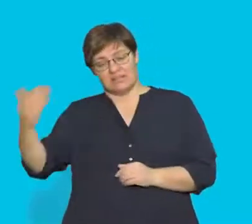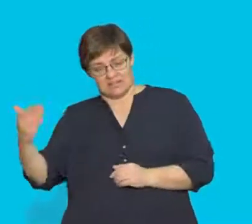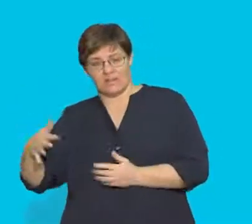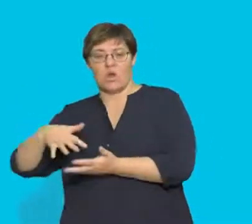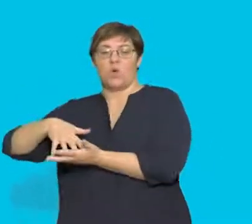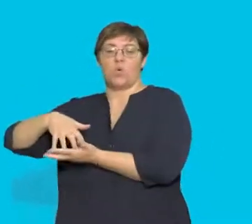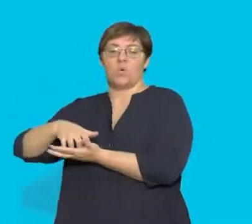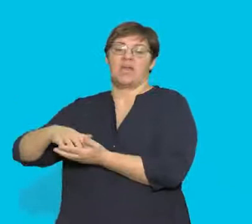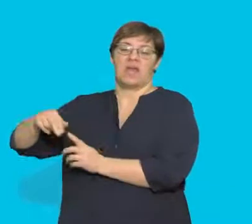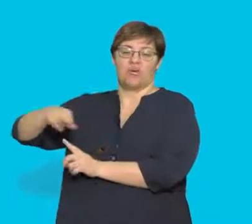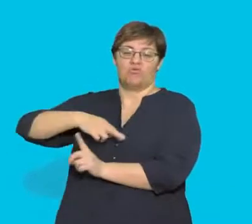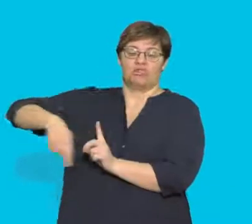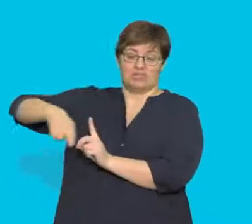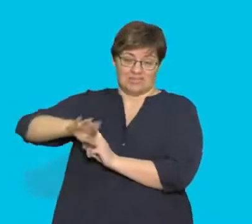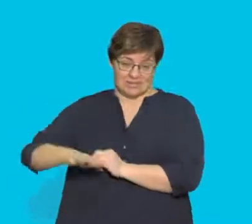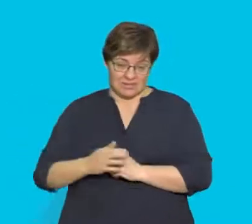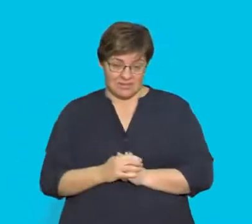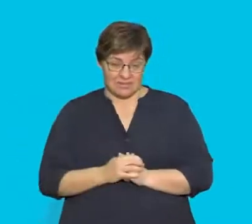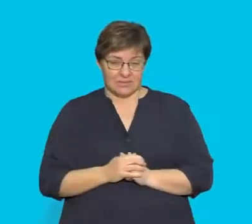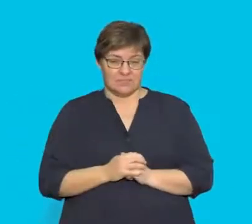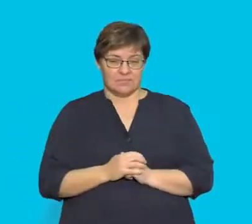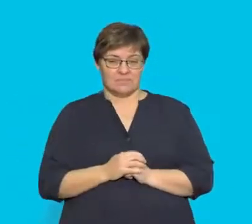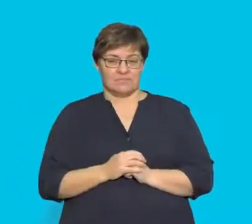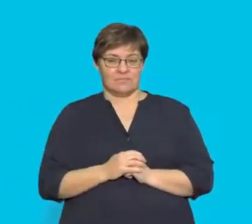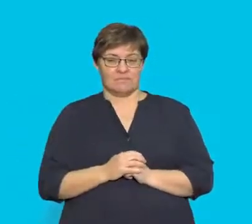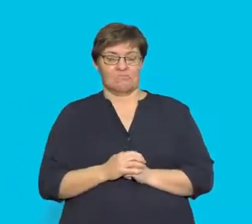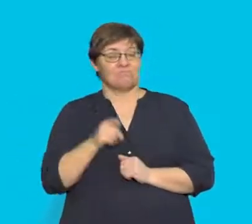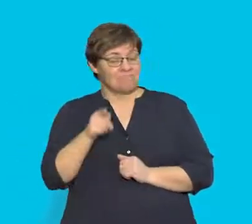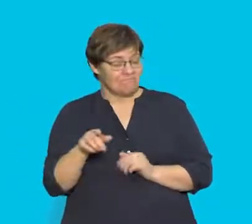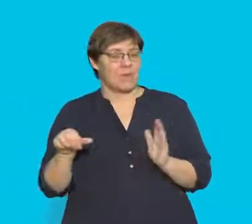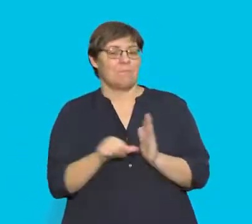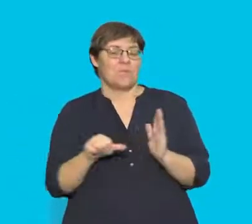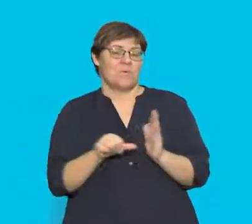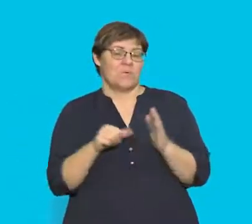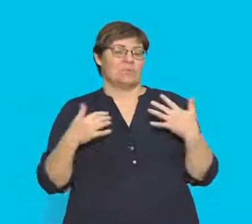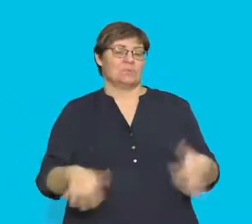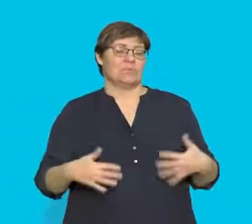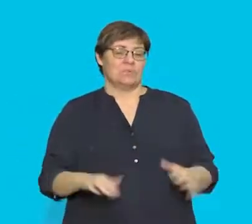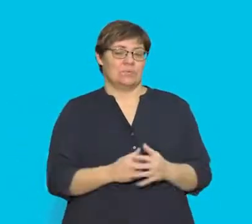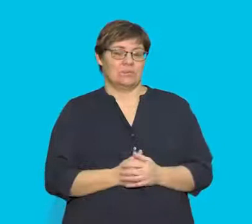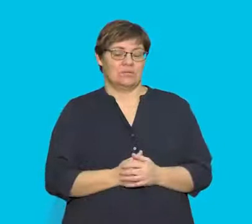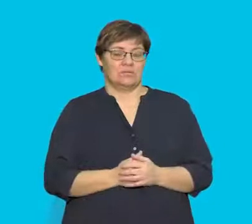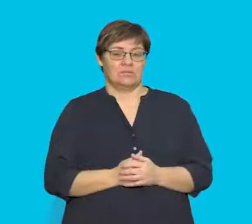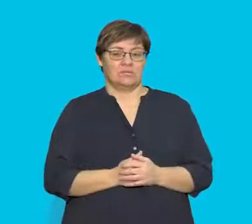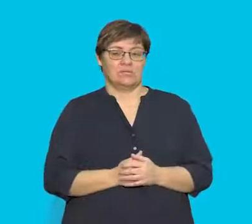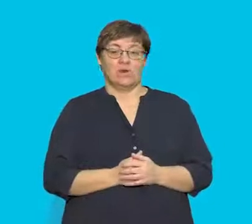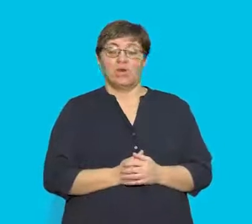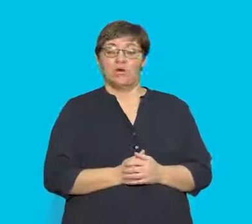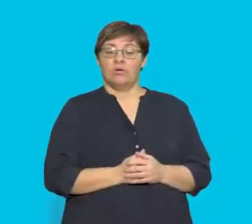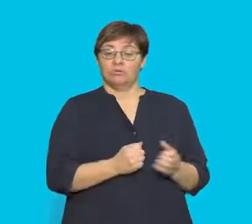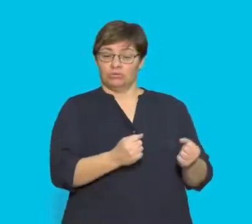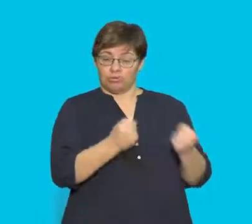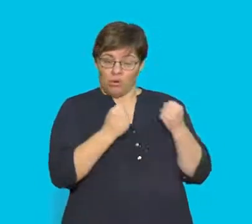is a weaker region of the field. And that's quite important. Where it's